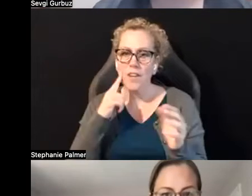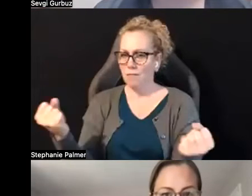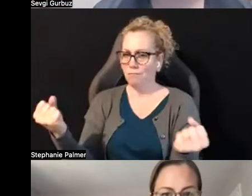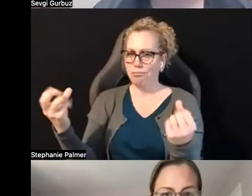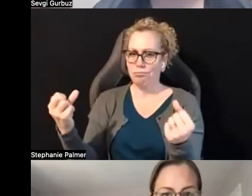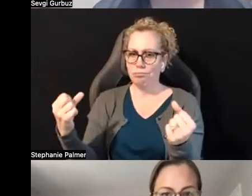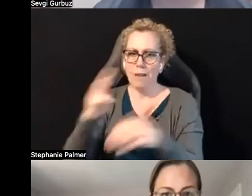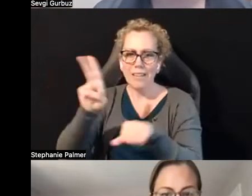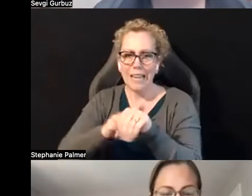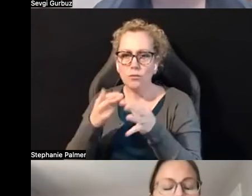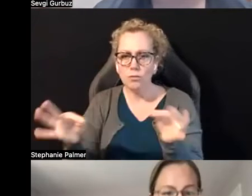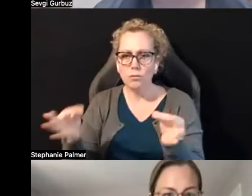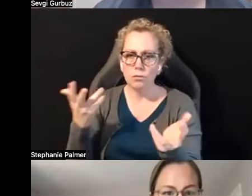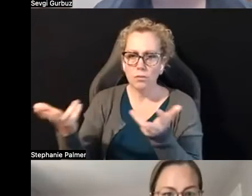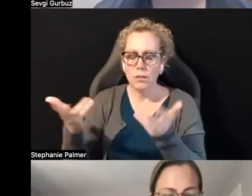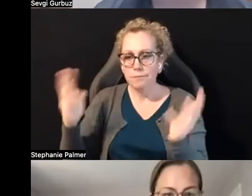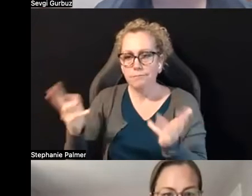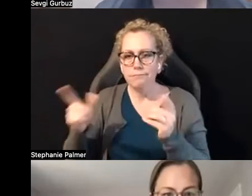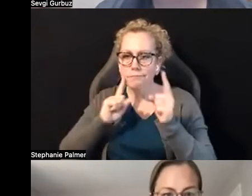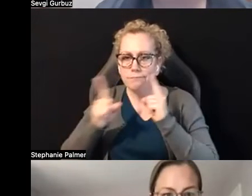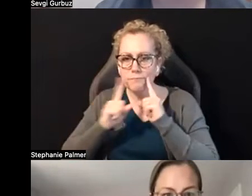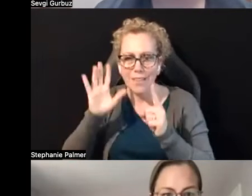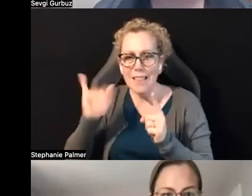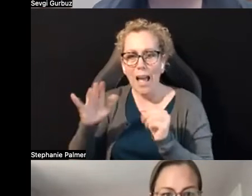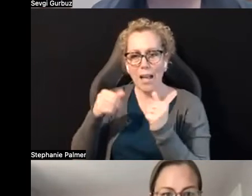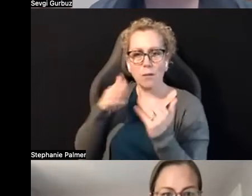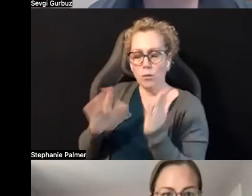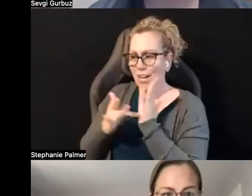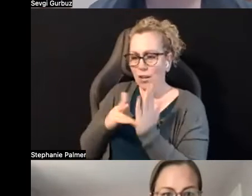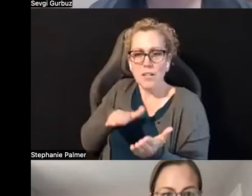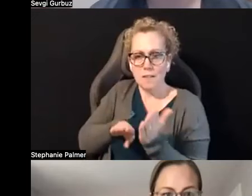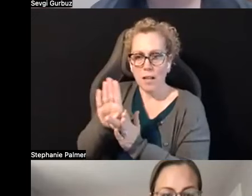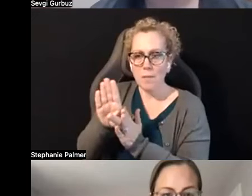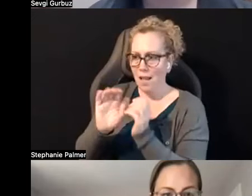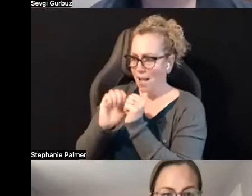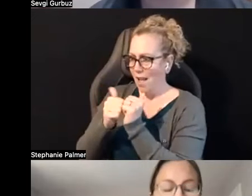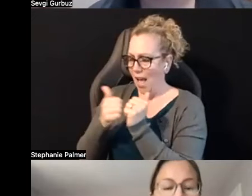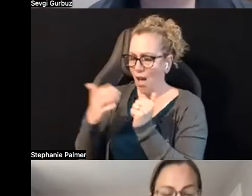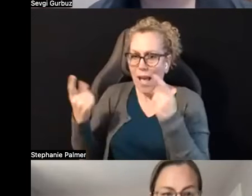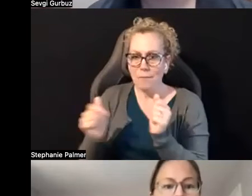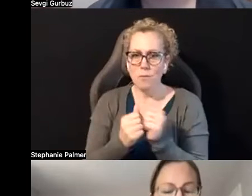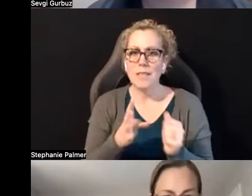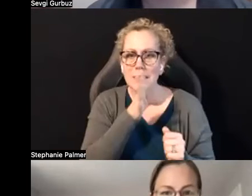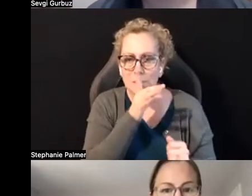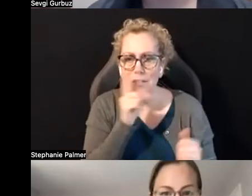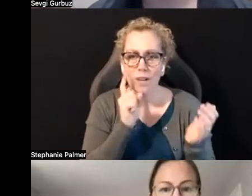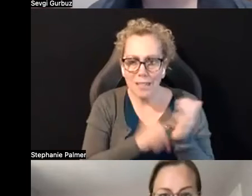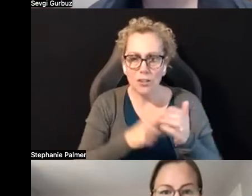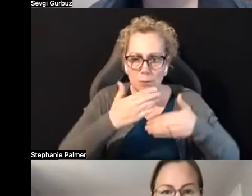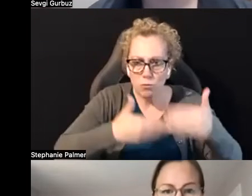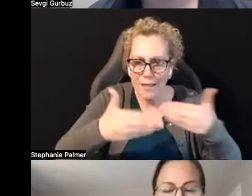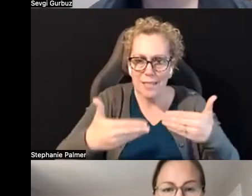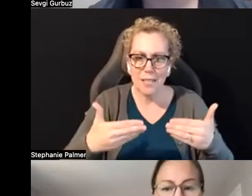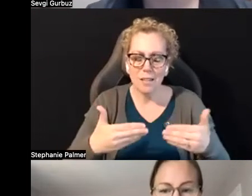and try to approach the technology development really the way they've done it in speech processing. I think